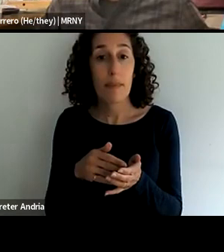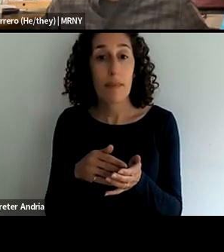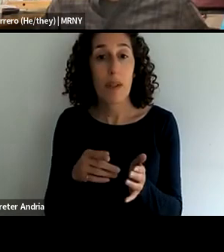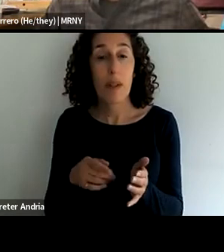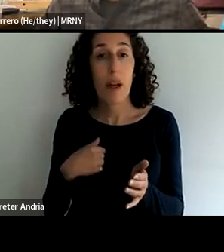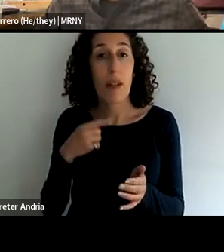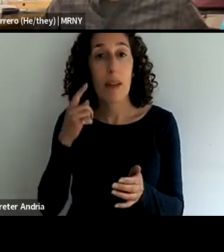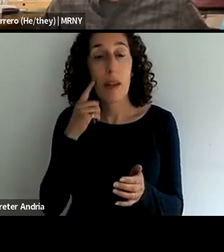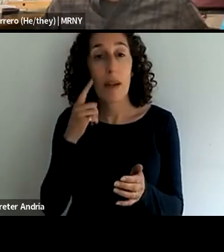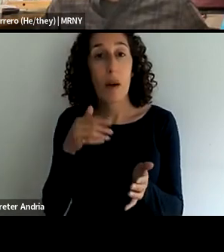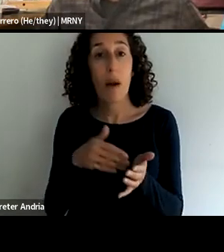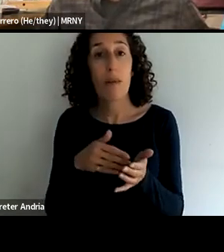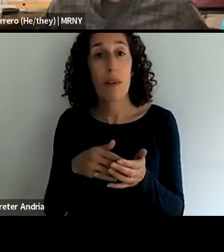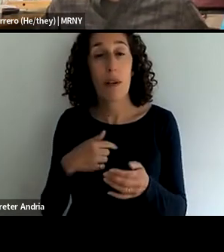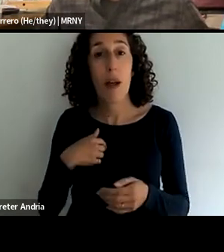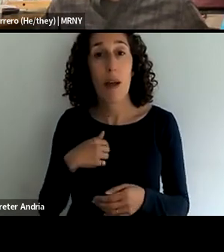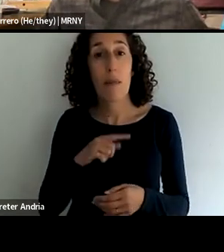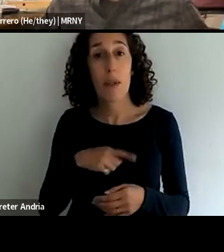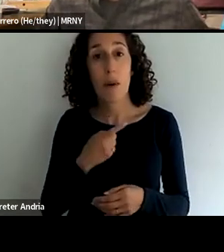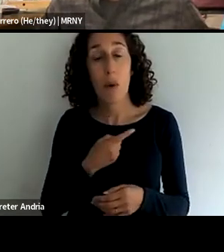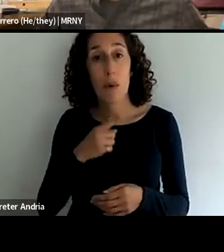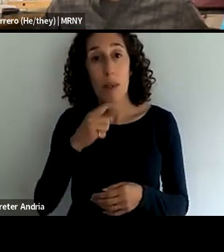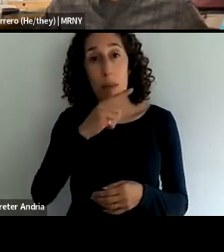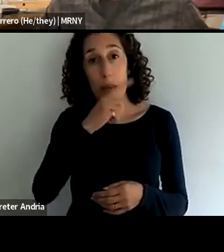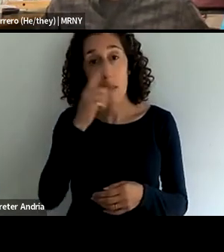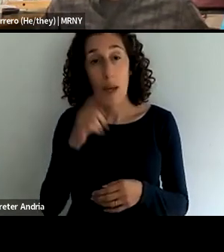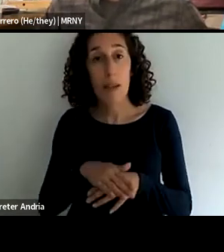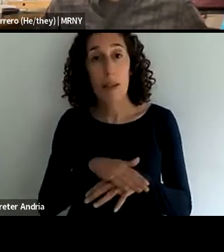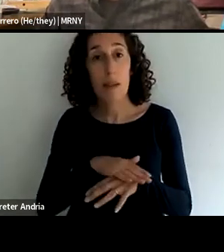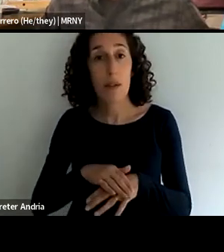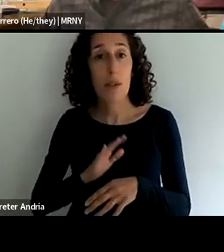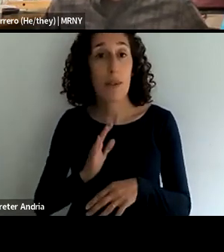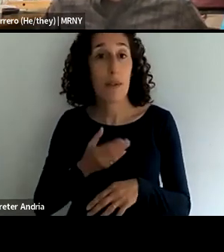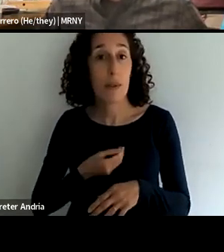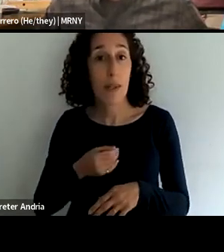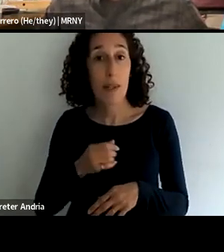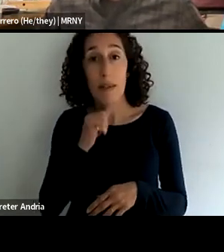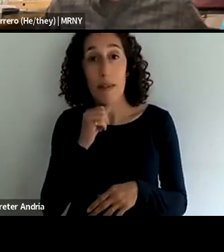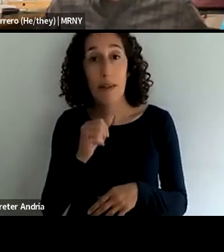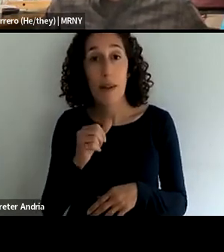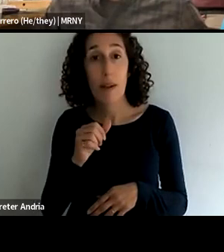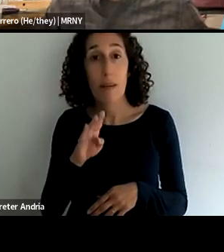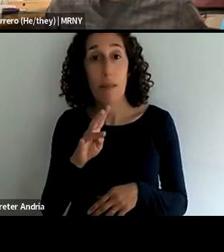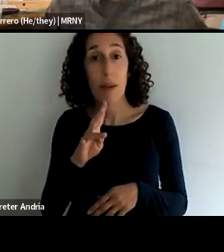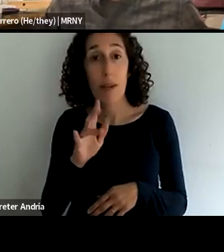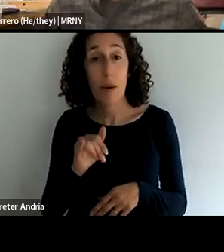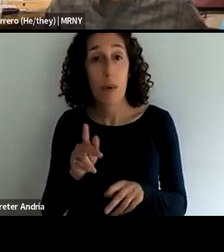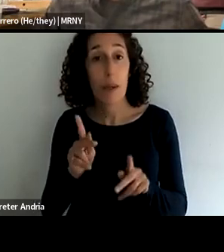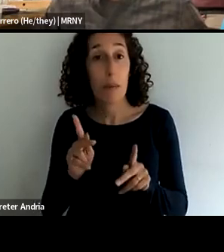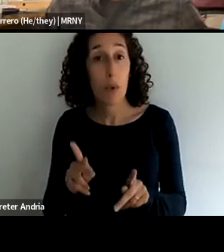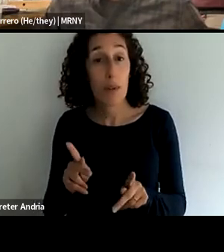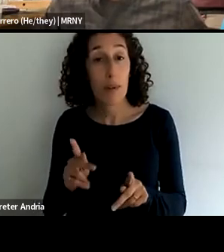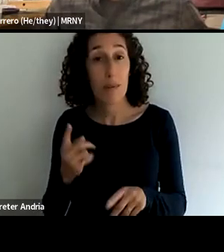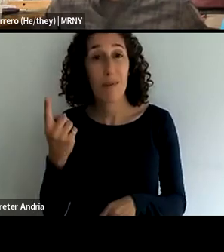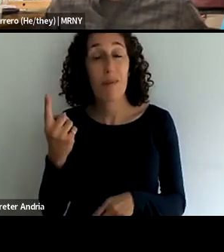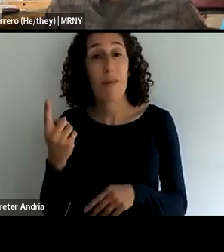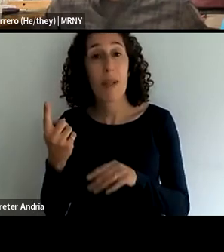Black, Indigenous, trans, non-binary, femme-identified person in these